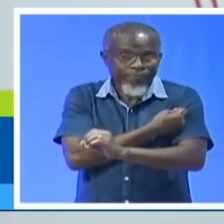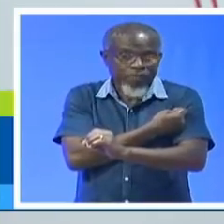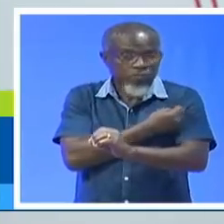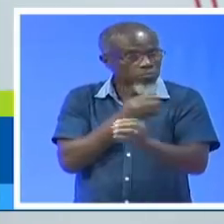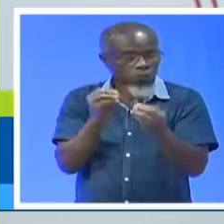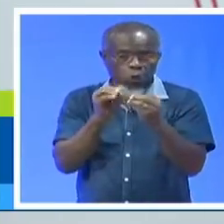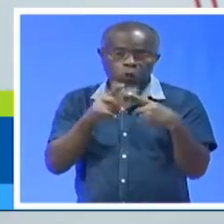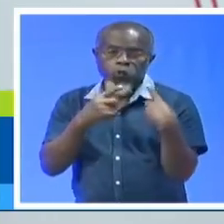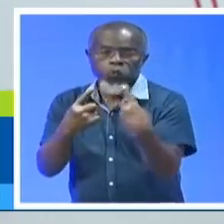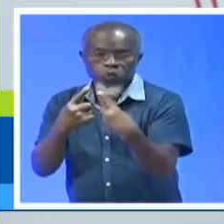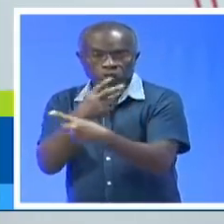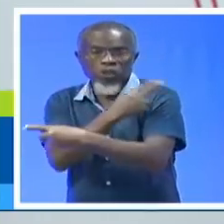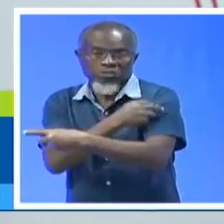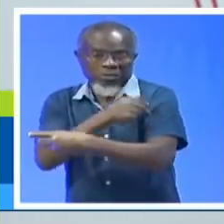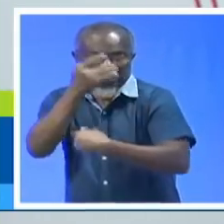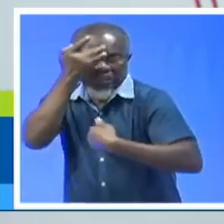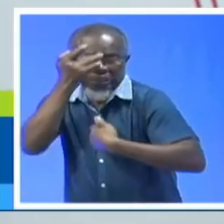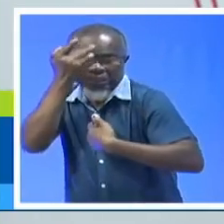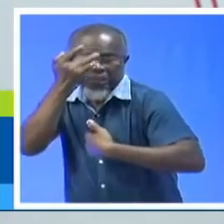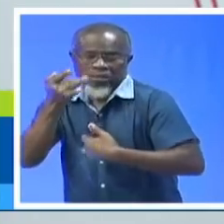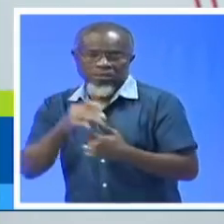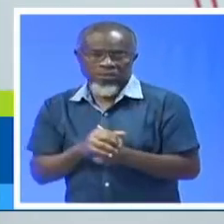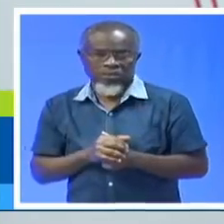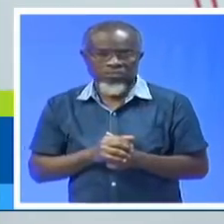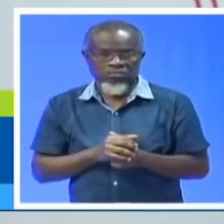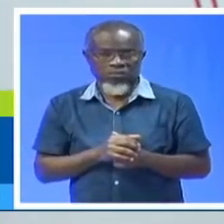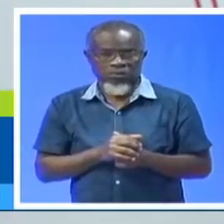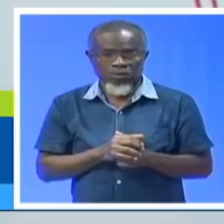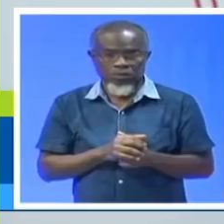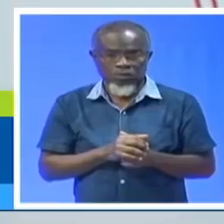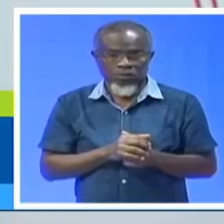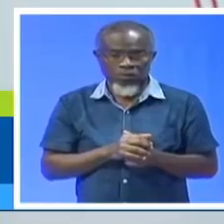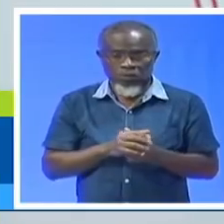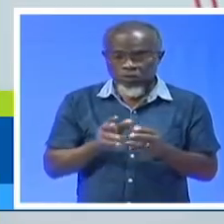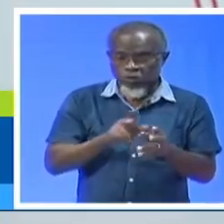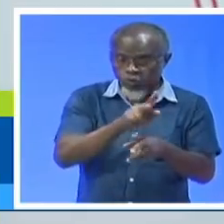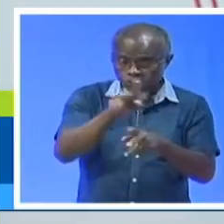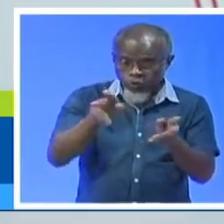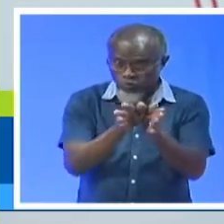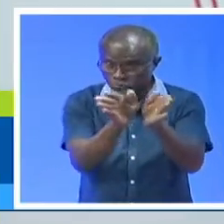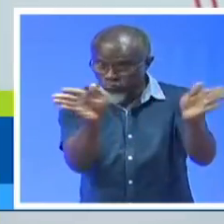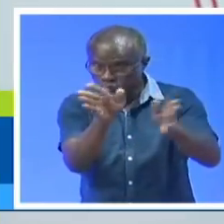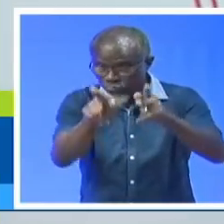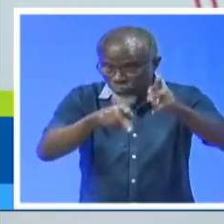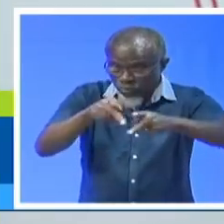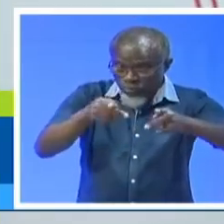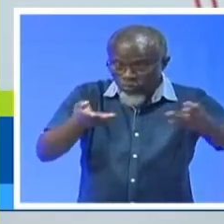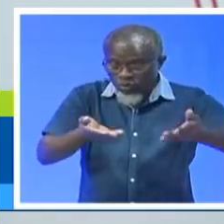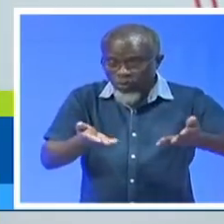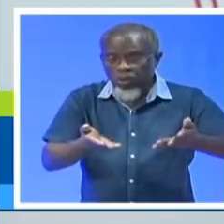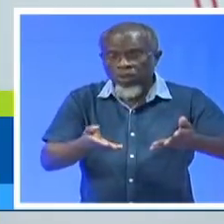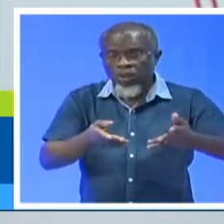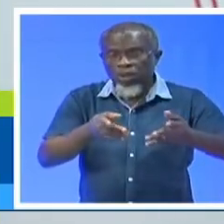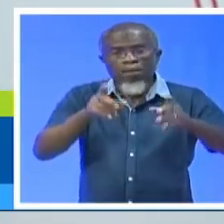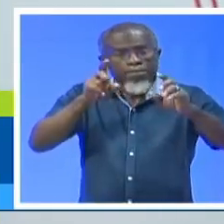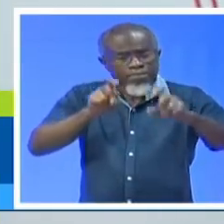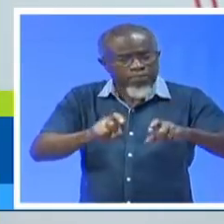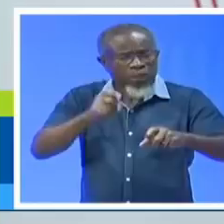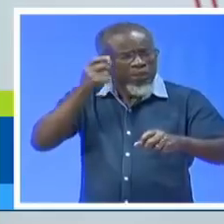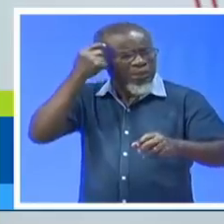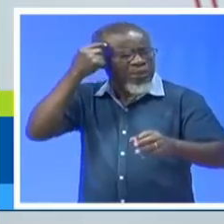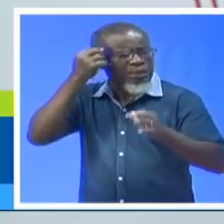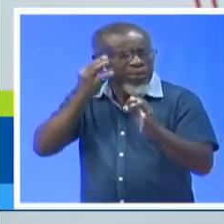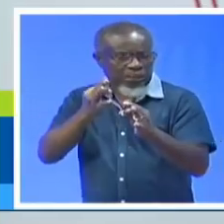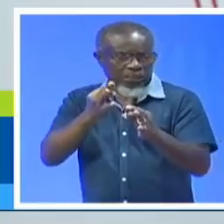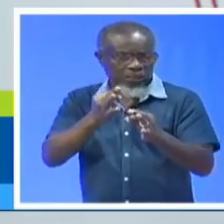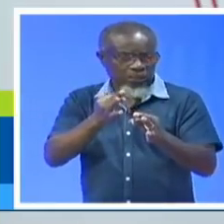population is for the population to make a decision. Even if you don't want to be vaccinated,